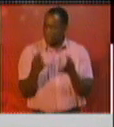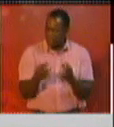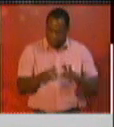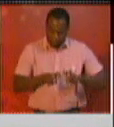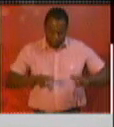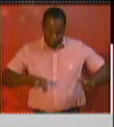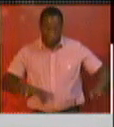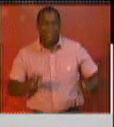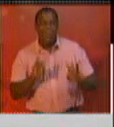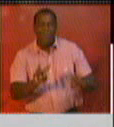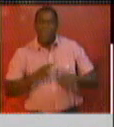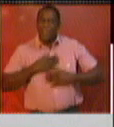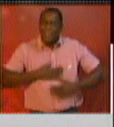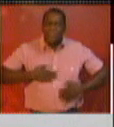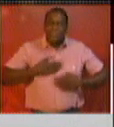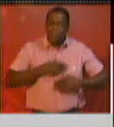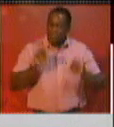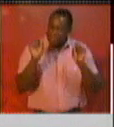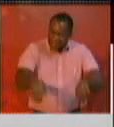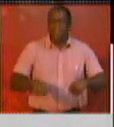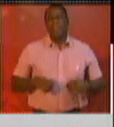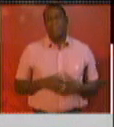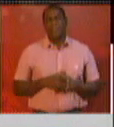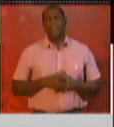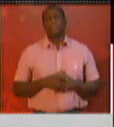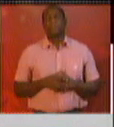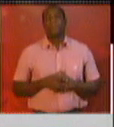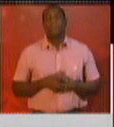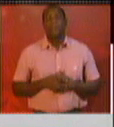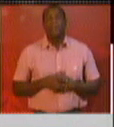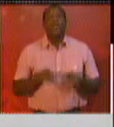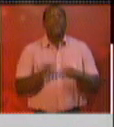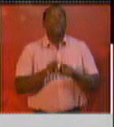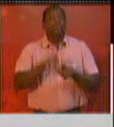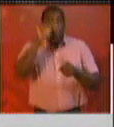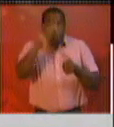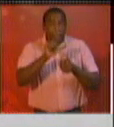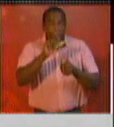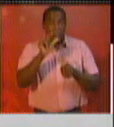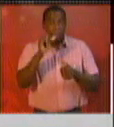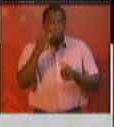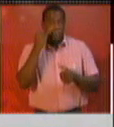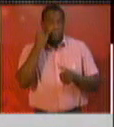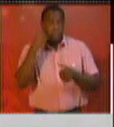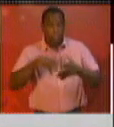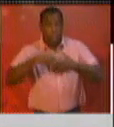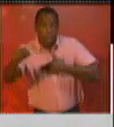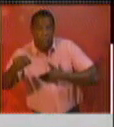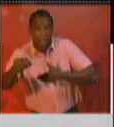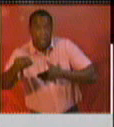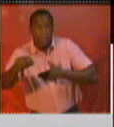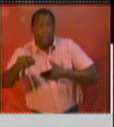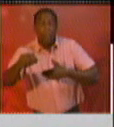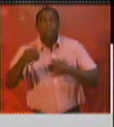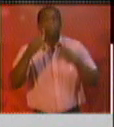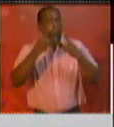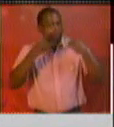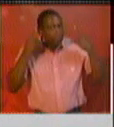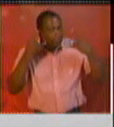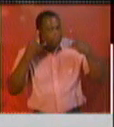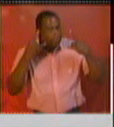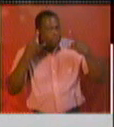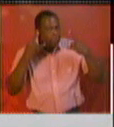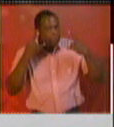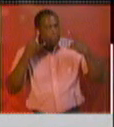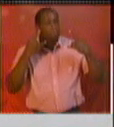mouth when you go out in public. Keep your distance from others. Stay at home if you are ill. Wash your hands